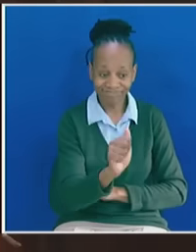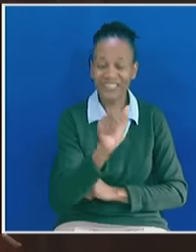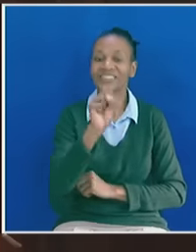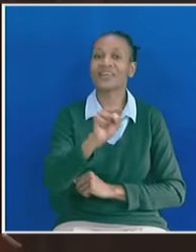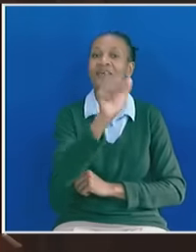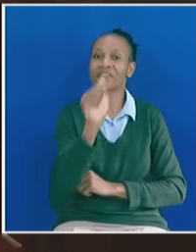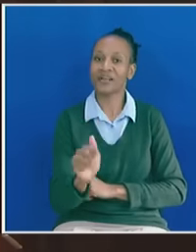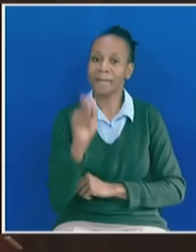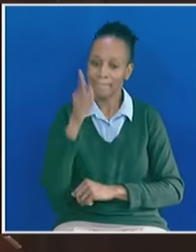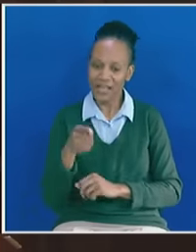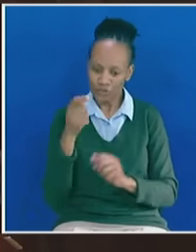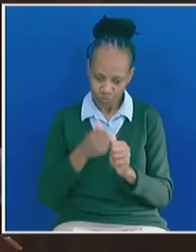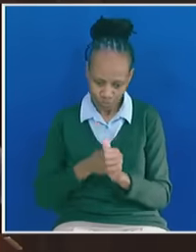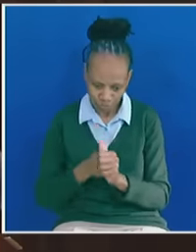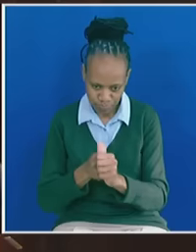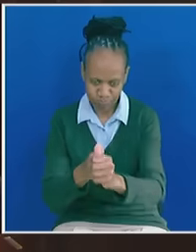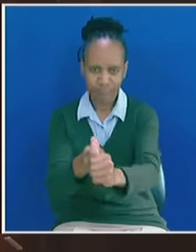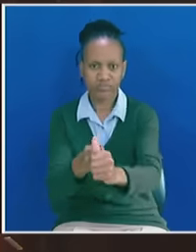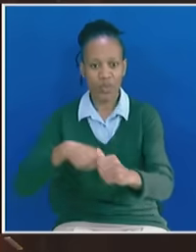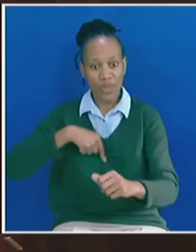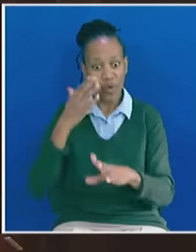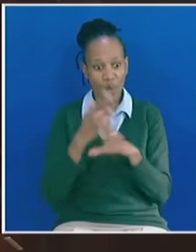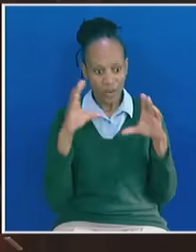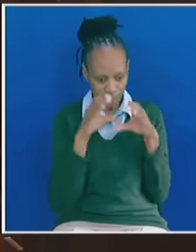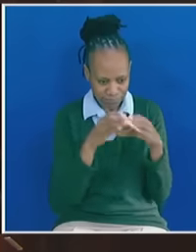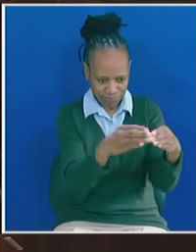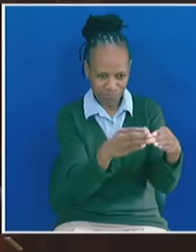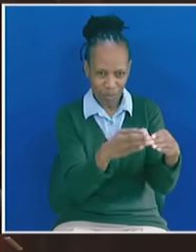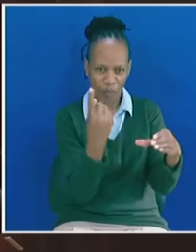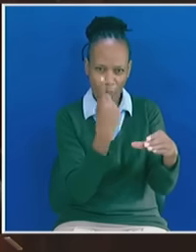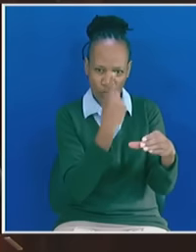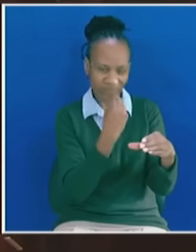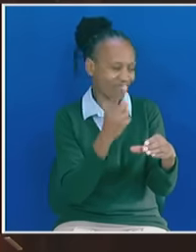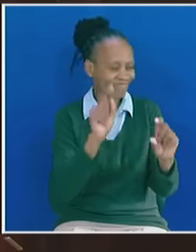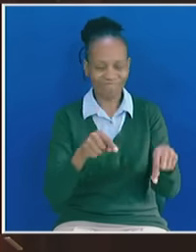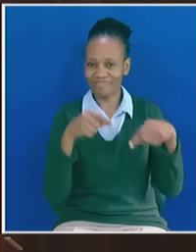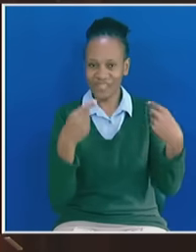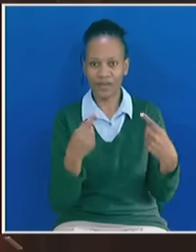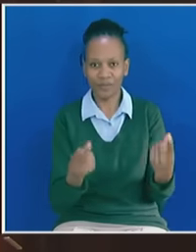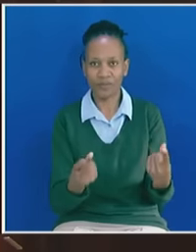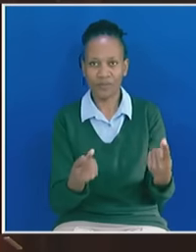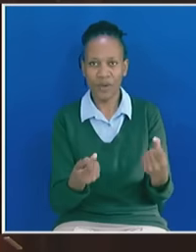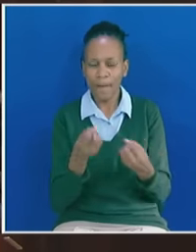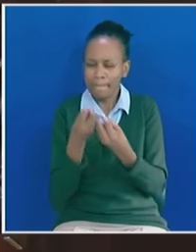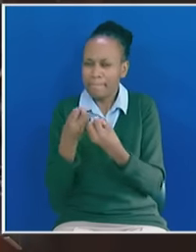should play, and then we cannot be an island in our prosperity and security in the sea of regional and